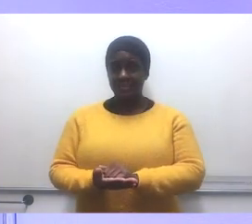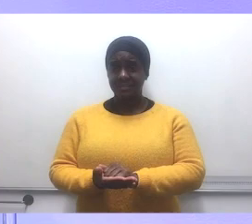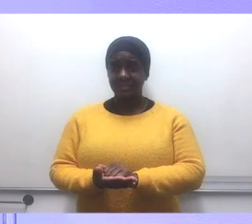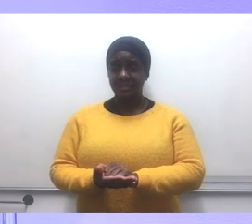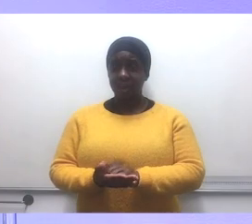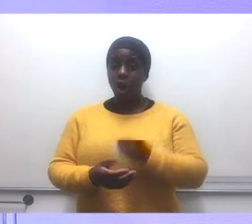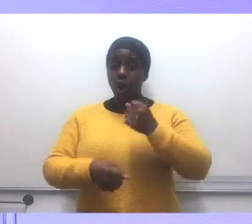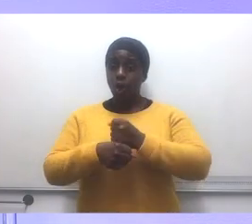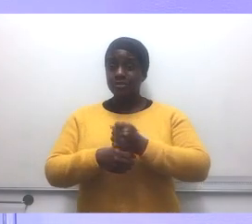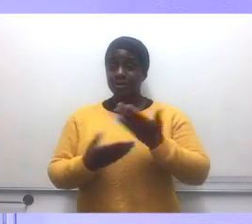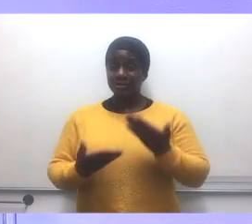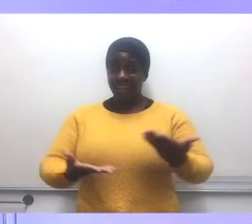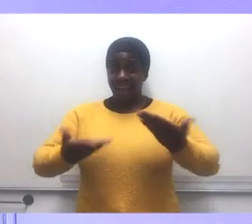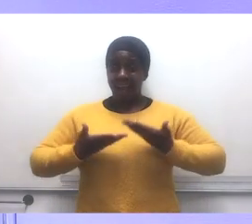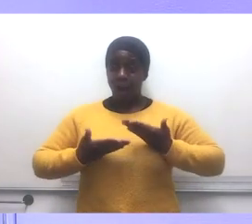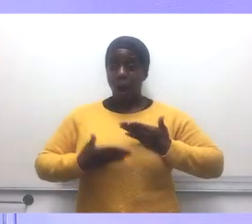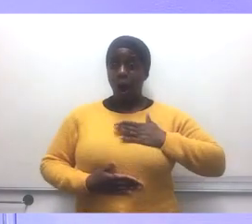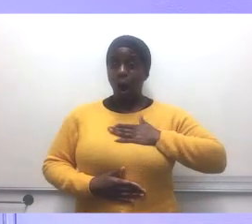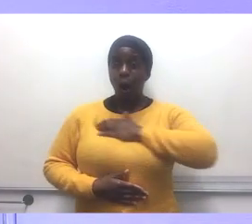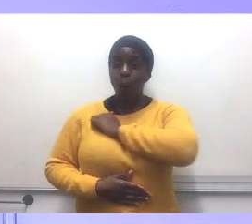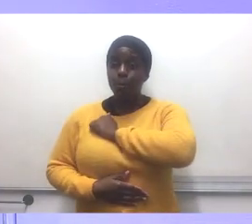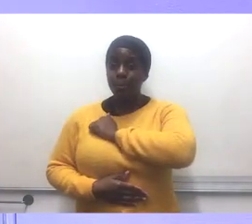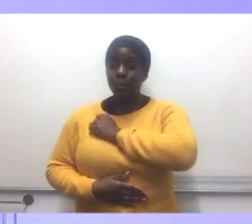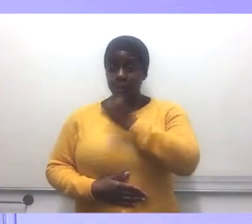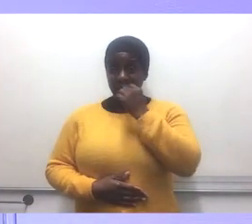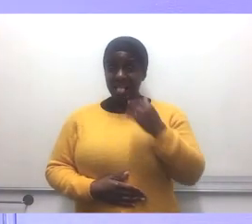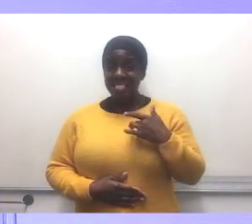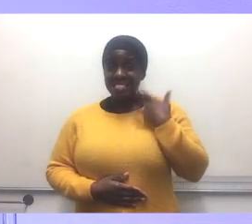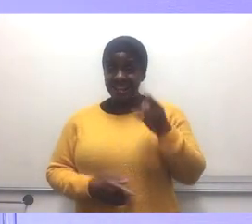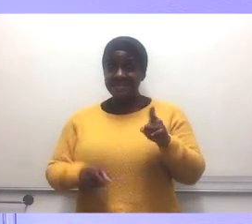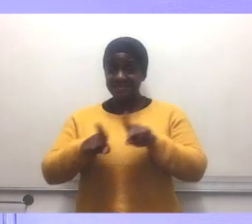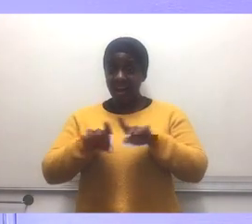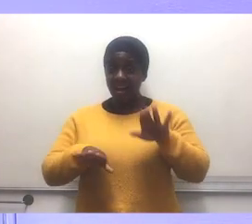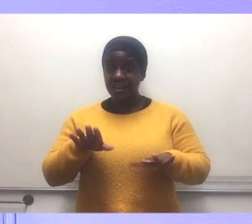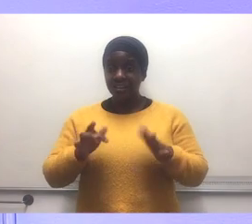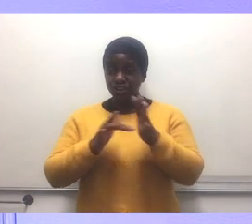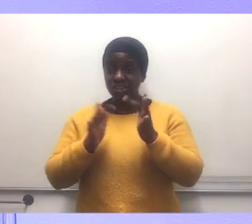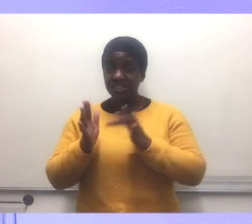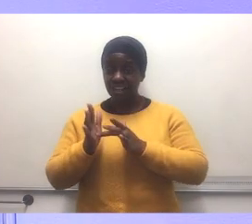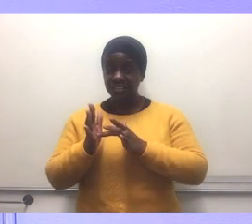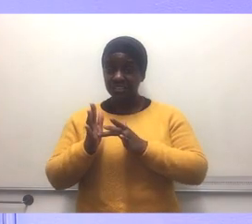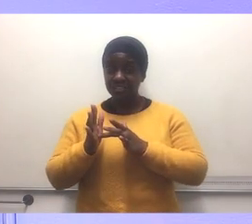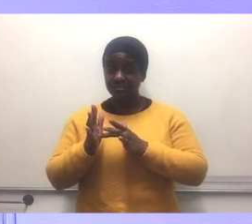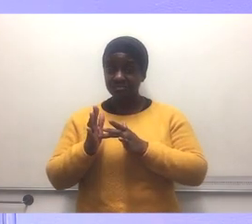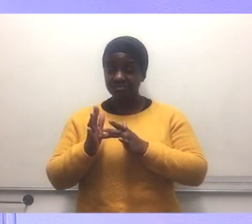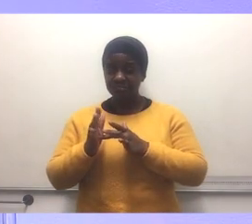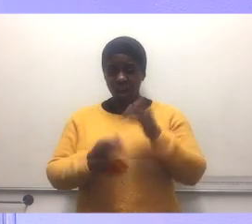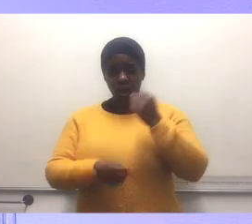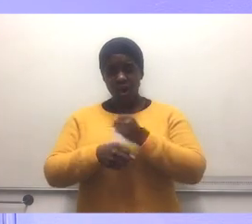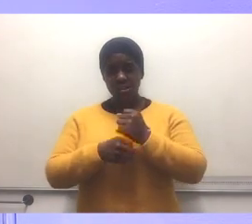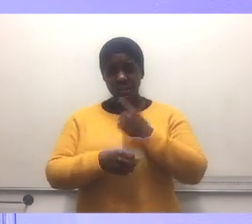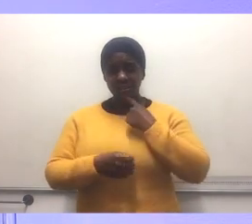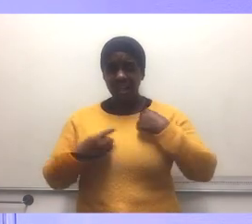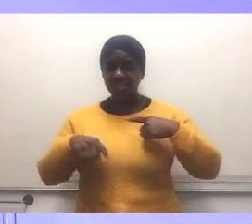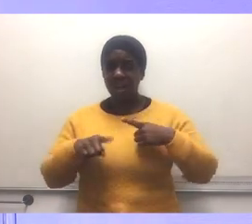today gives us hope that we can live like Jesus. Not only that, the gospel tells us